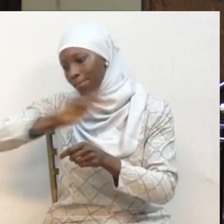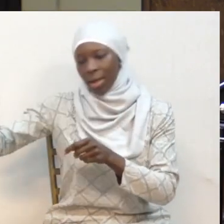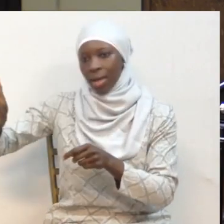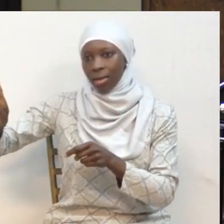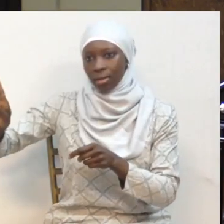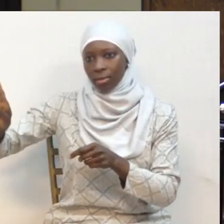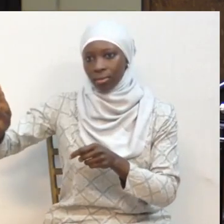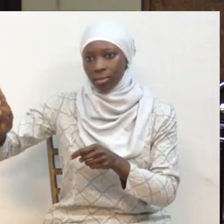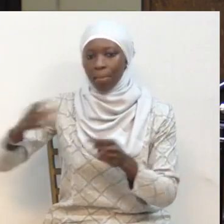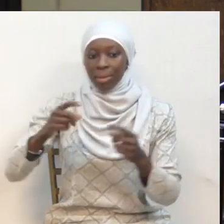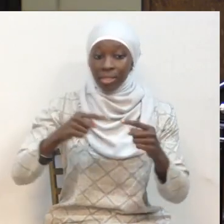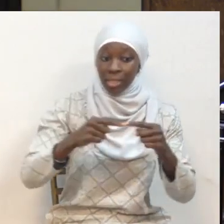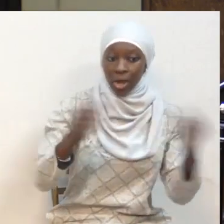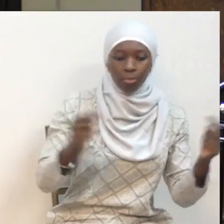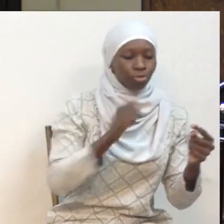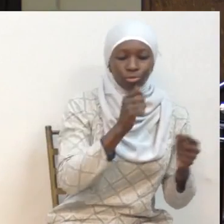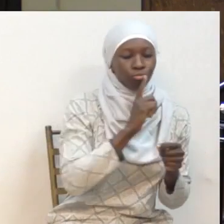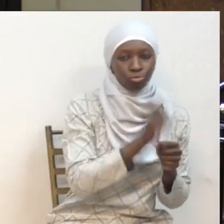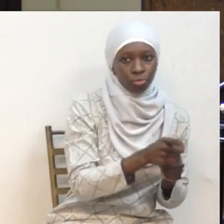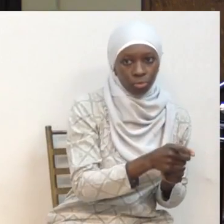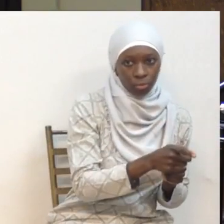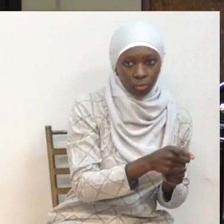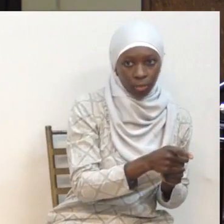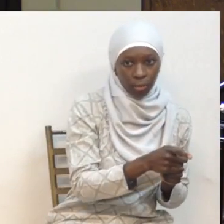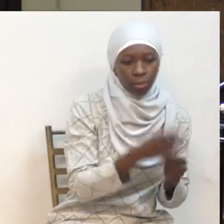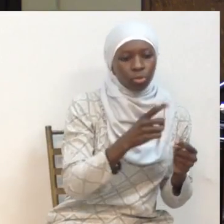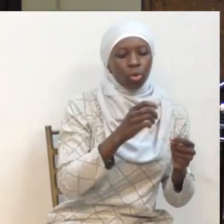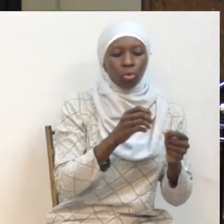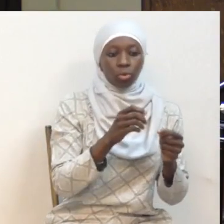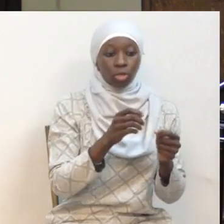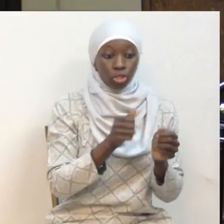So the companions were very upset.